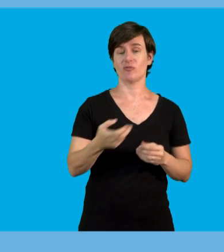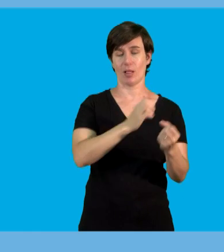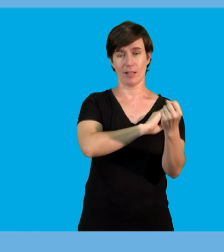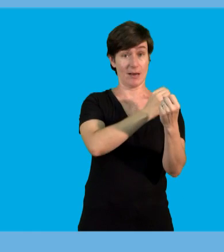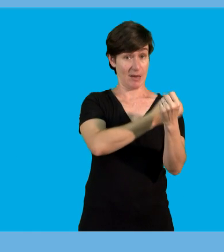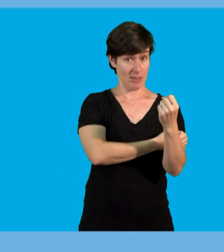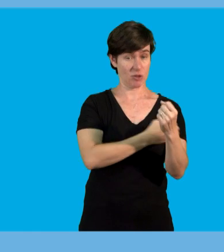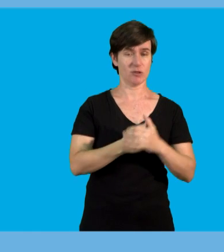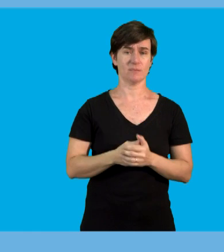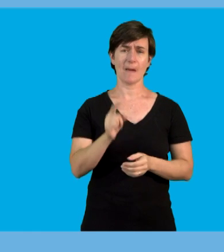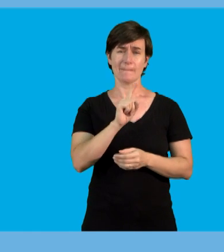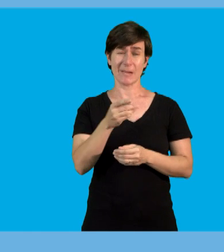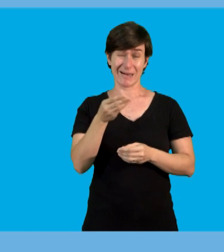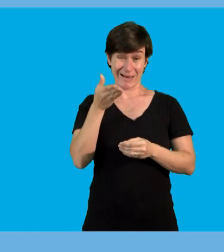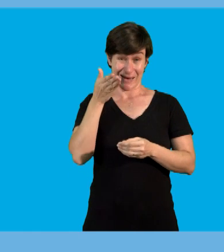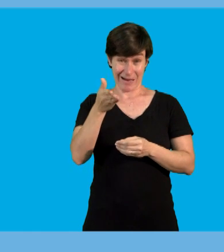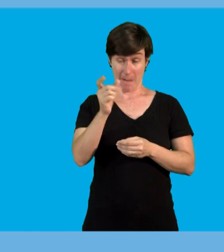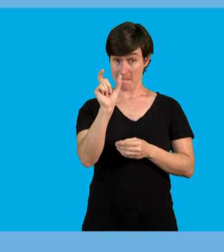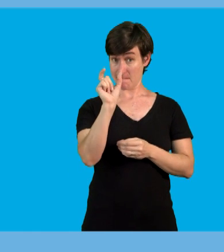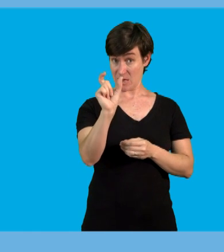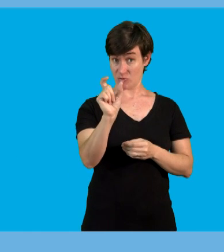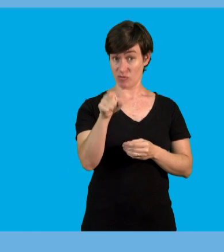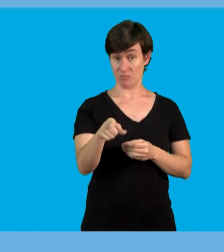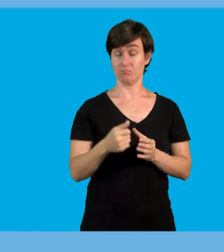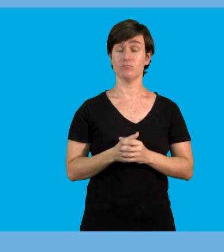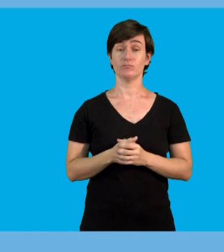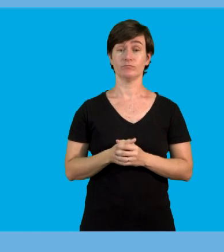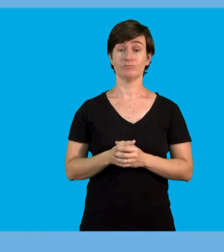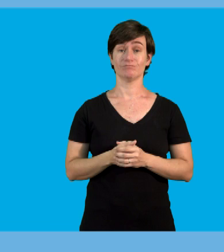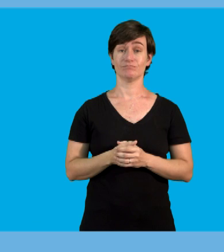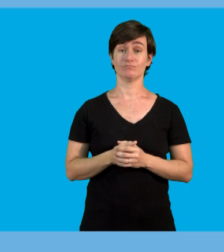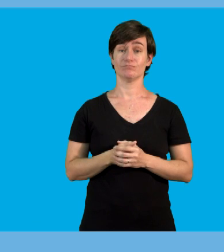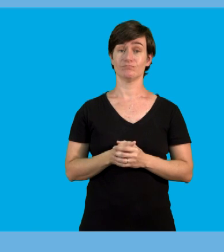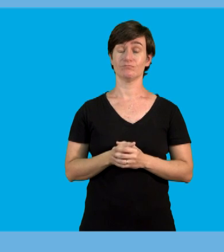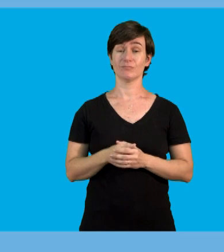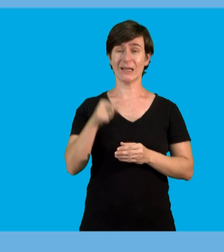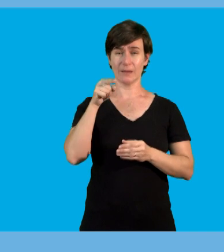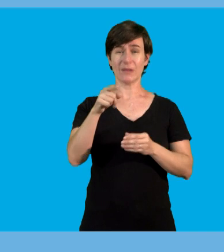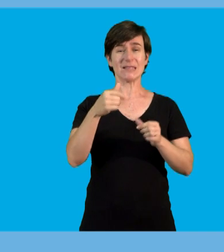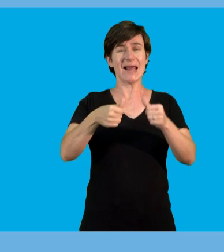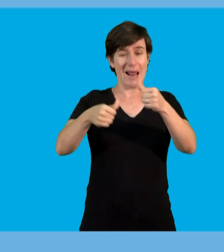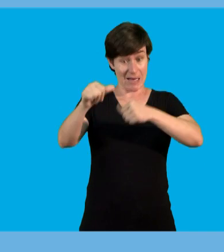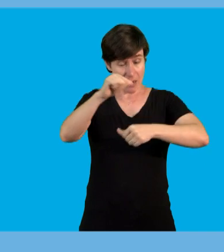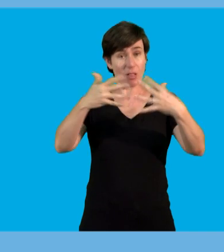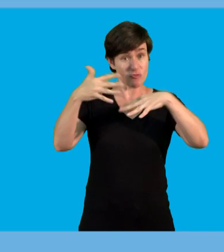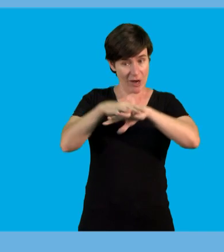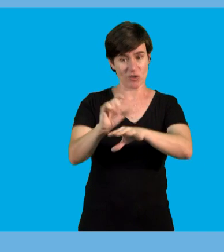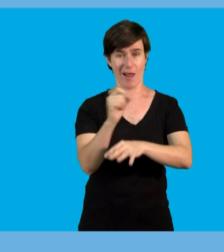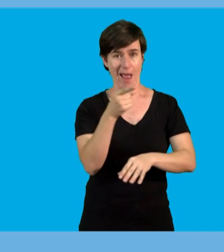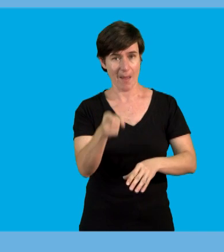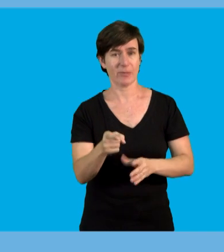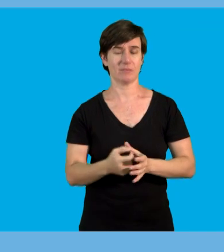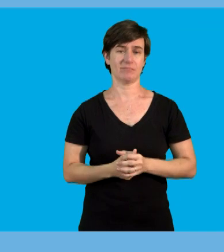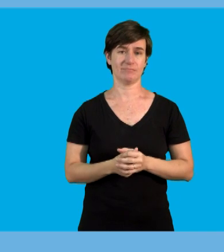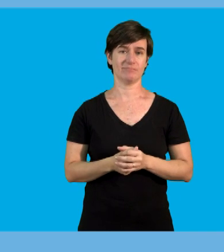energy. However, within the cell or within the battery, if you have more than one cell, within the battery, there's a chemical reaction that is taking place